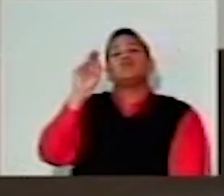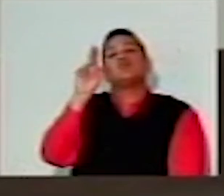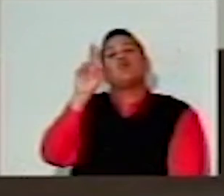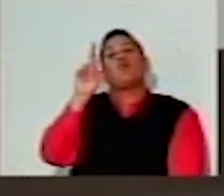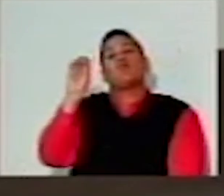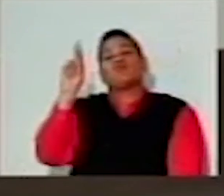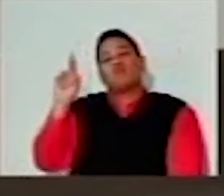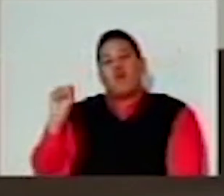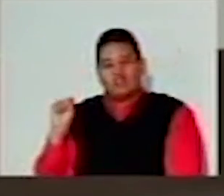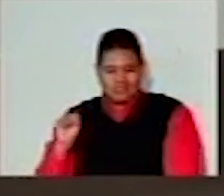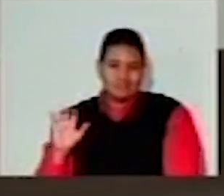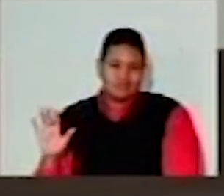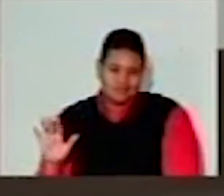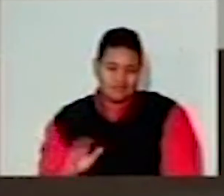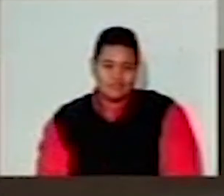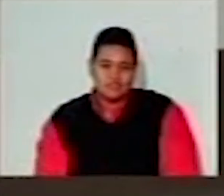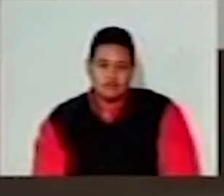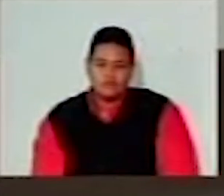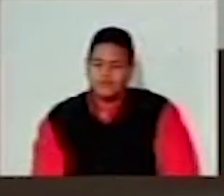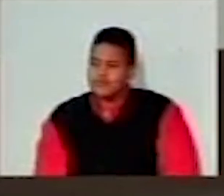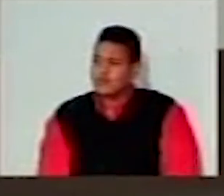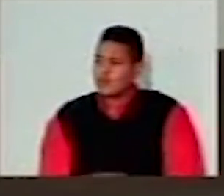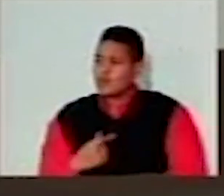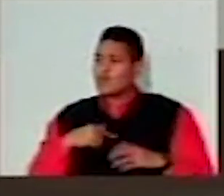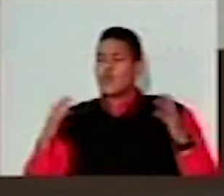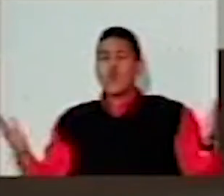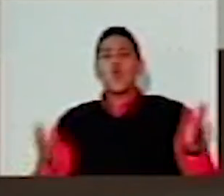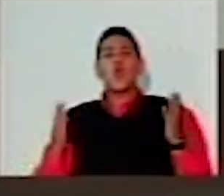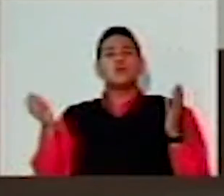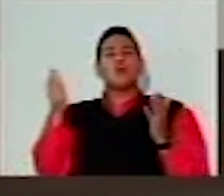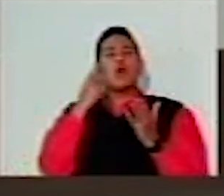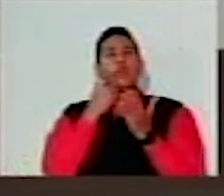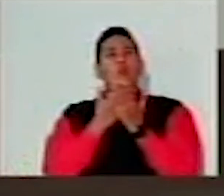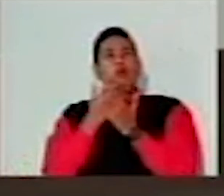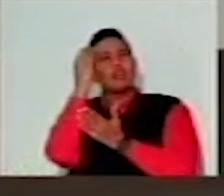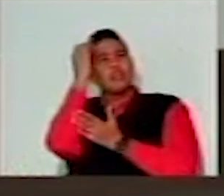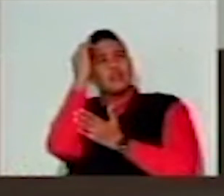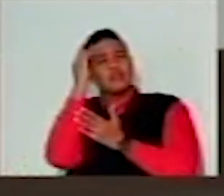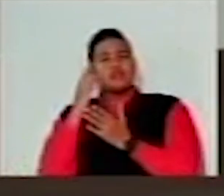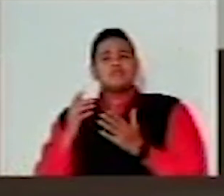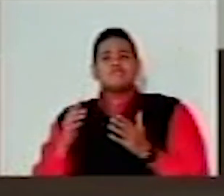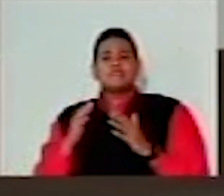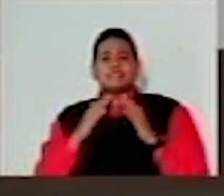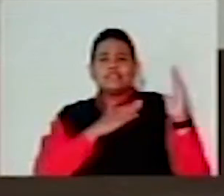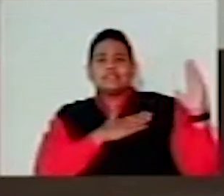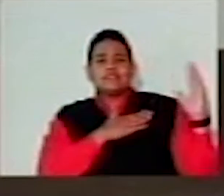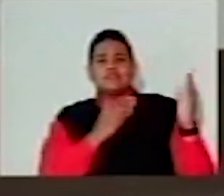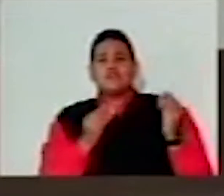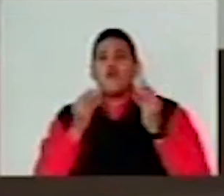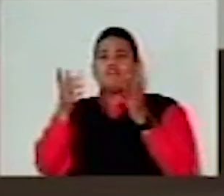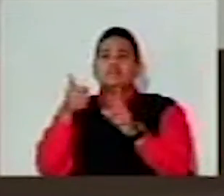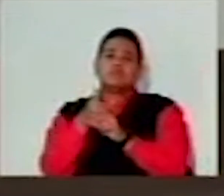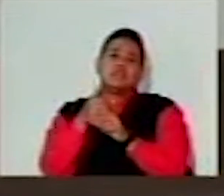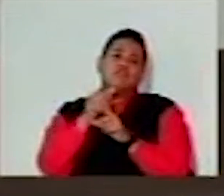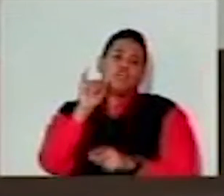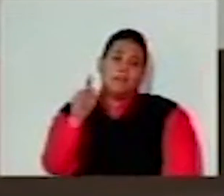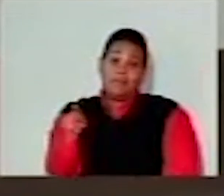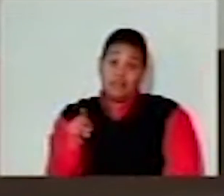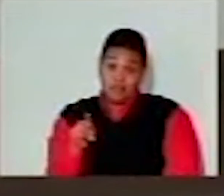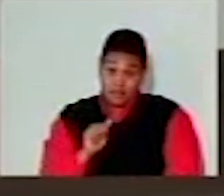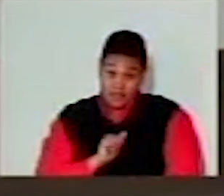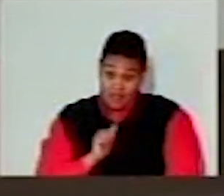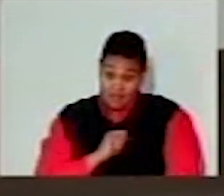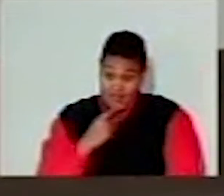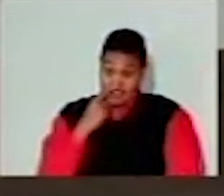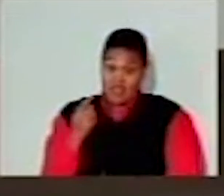all well-thinking, upright citizens to offer themselves as justices of the peace. Because, as I